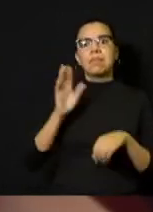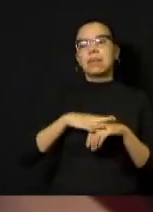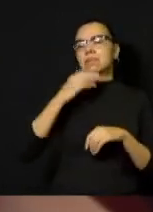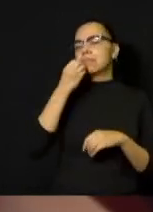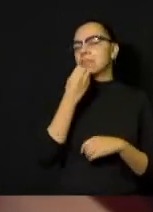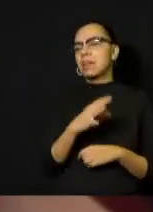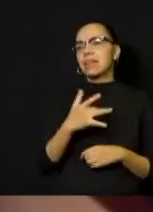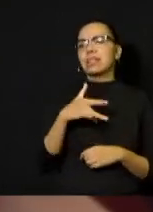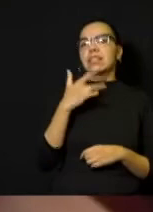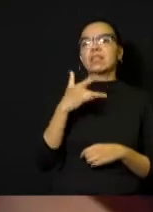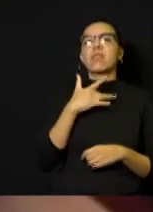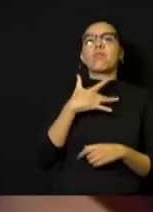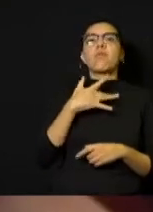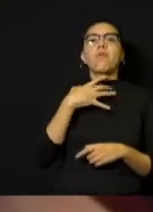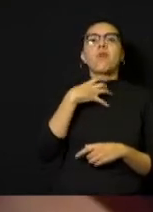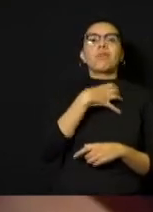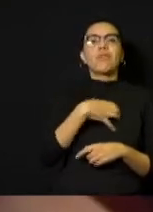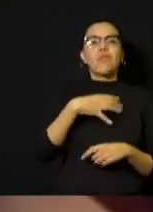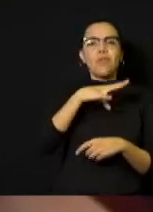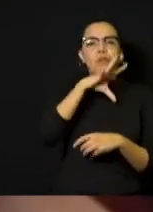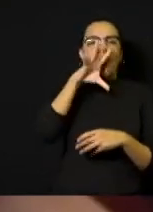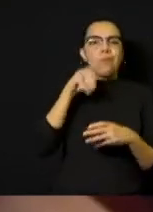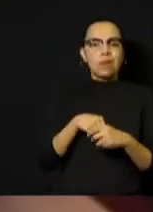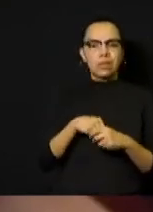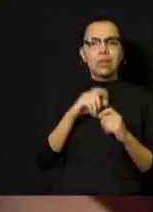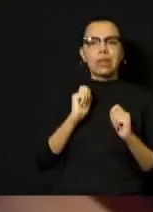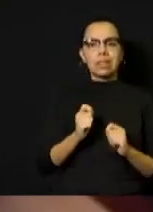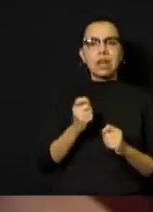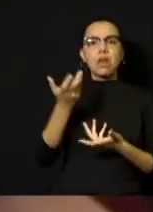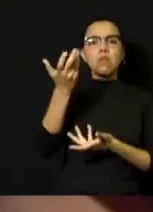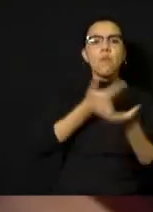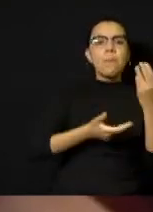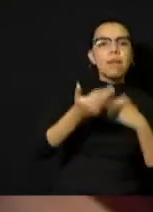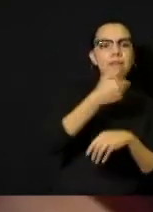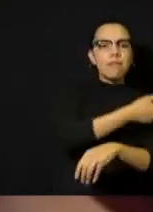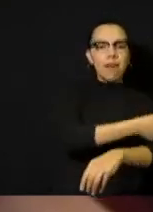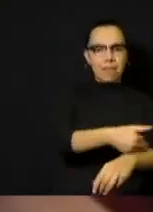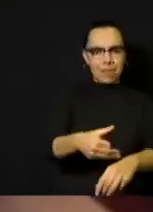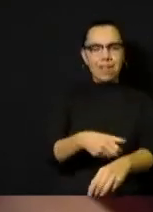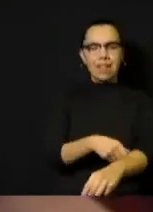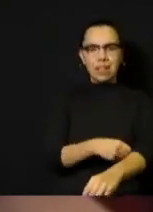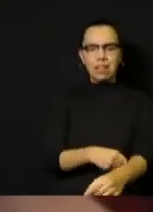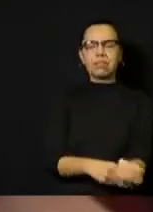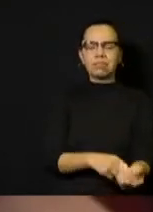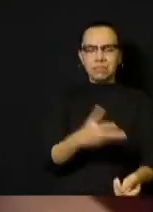as pleasant, as fulfilling, like sharing with